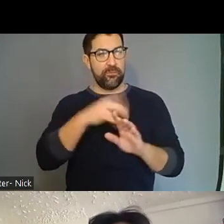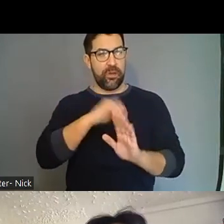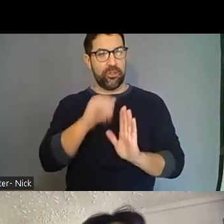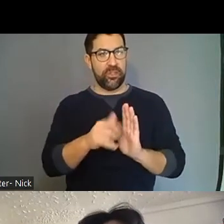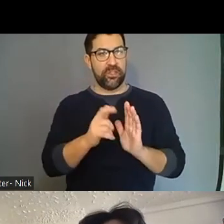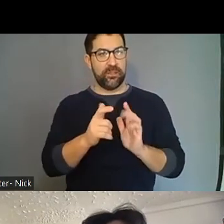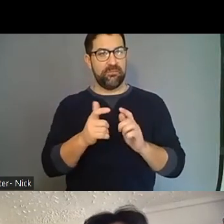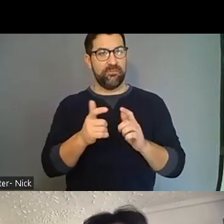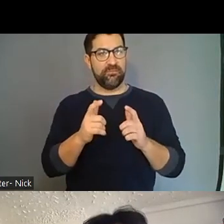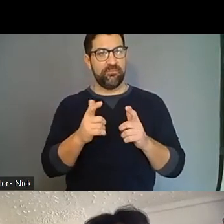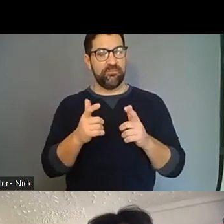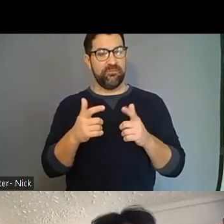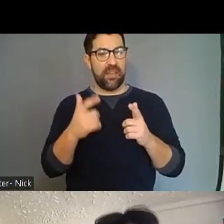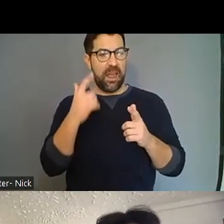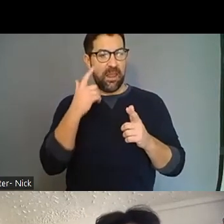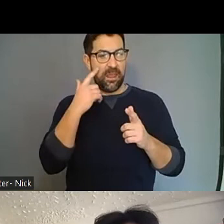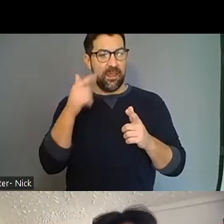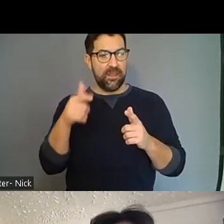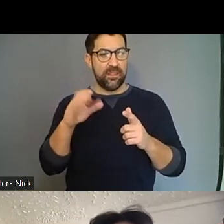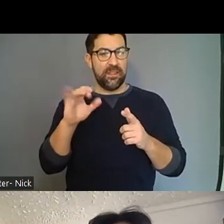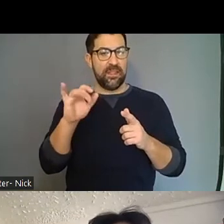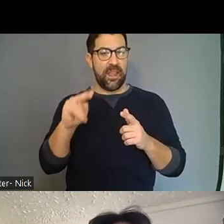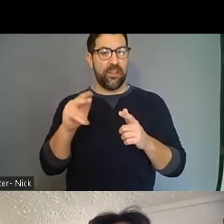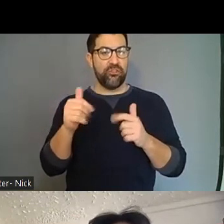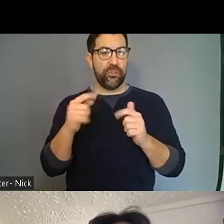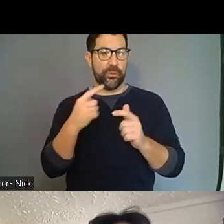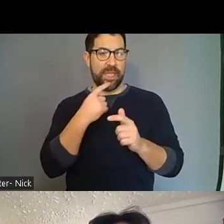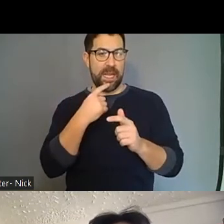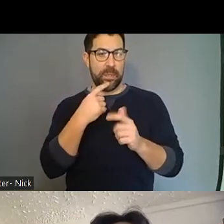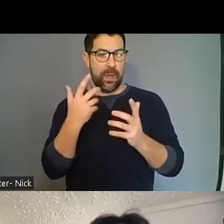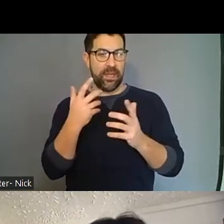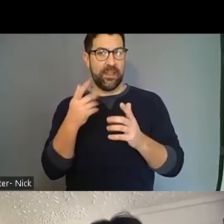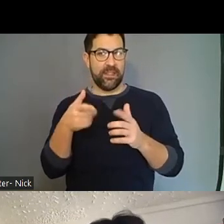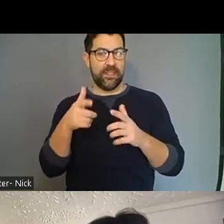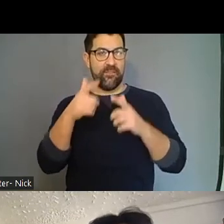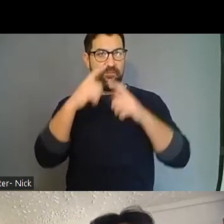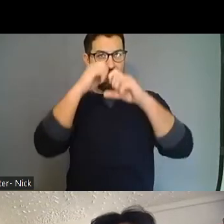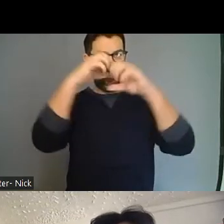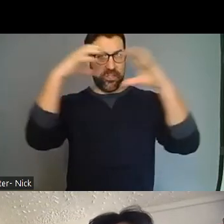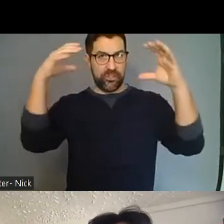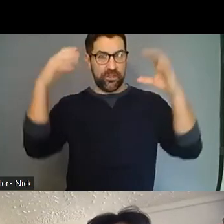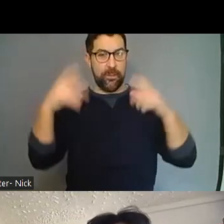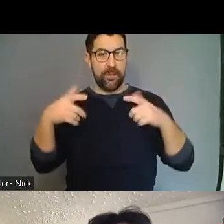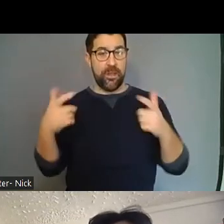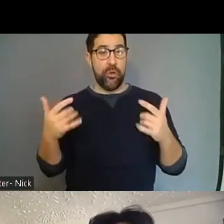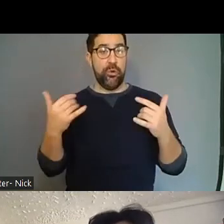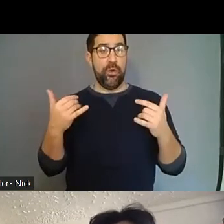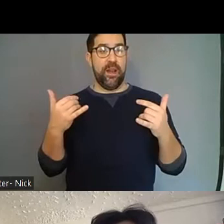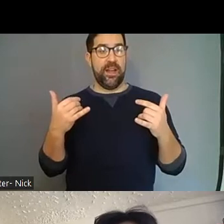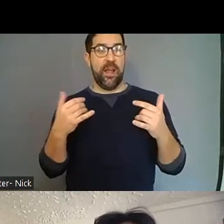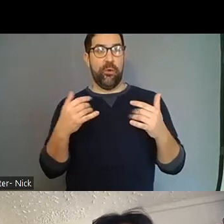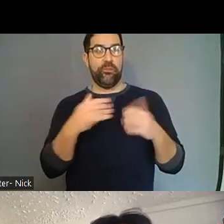bigger vision. And I think this is where Caitlin is trying to say, it's kind of like right now we are fighting against just